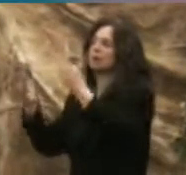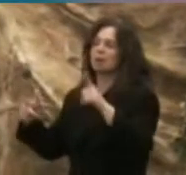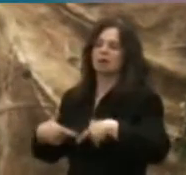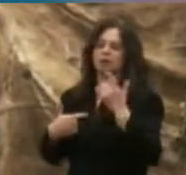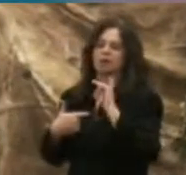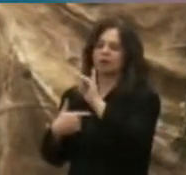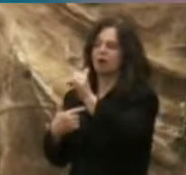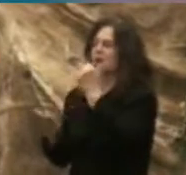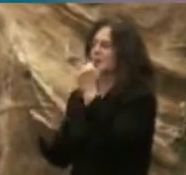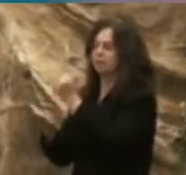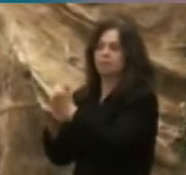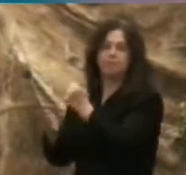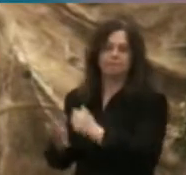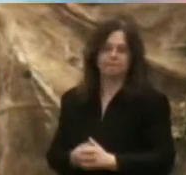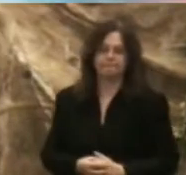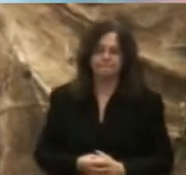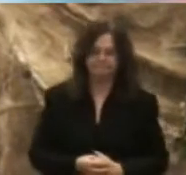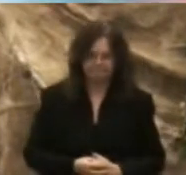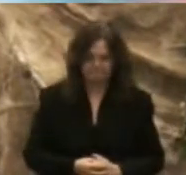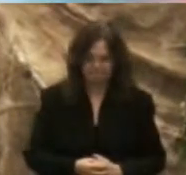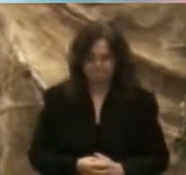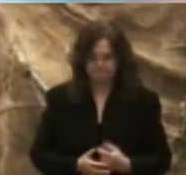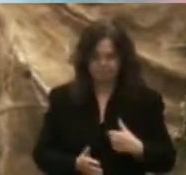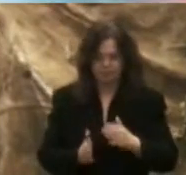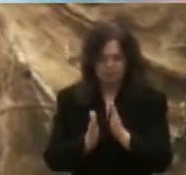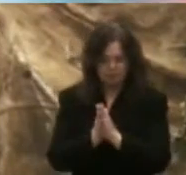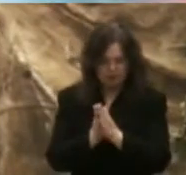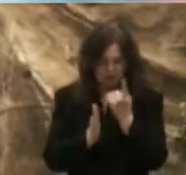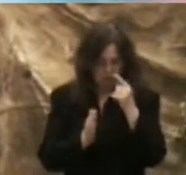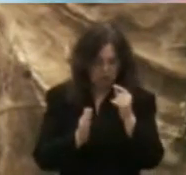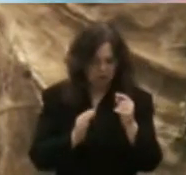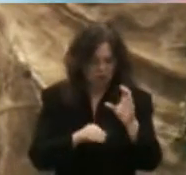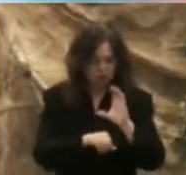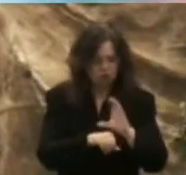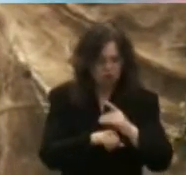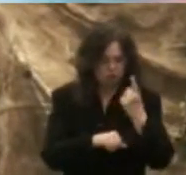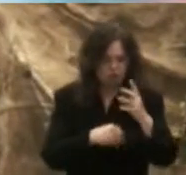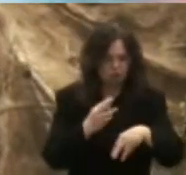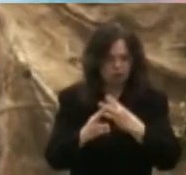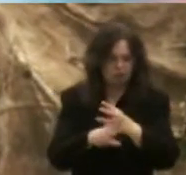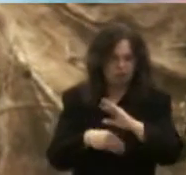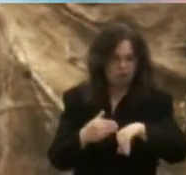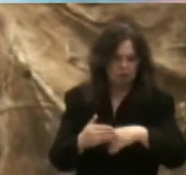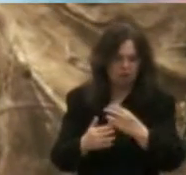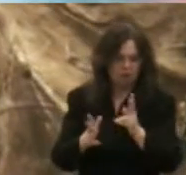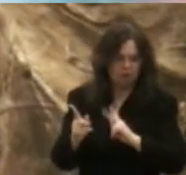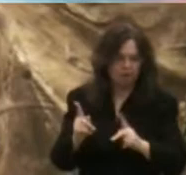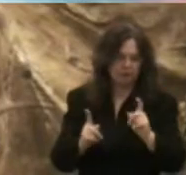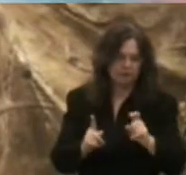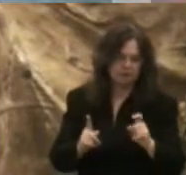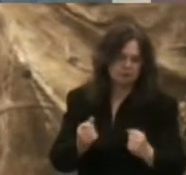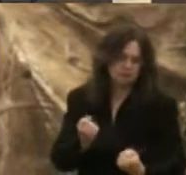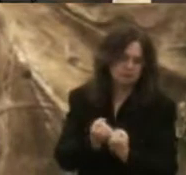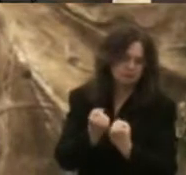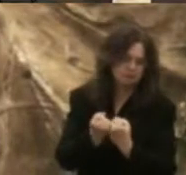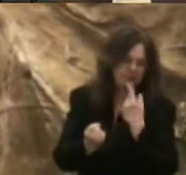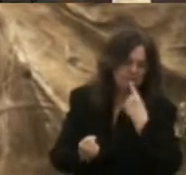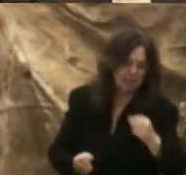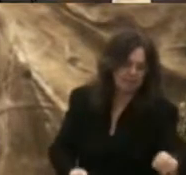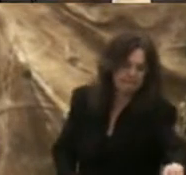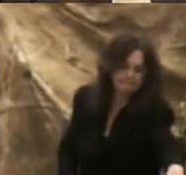come. Amen. Let us pray for the church, the world, and all those in need.